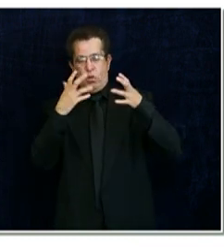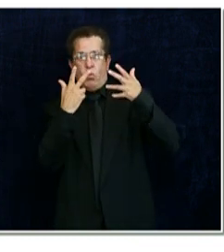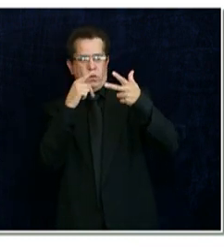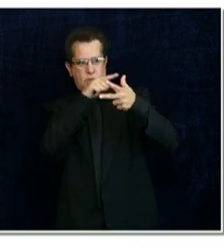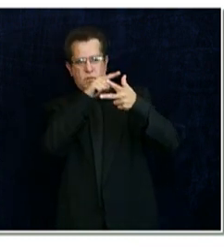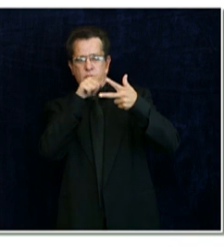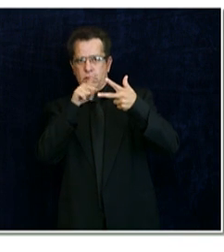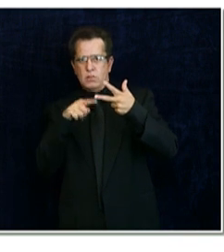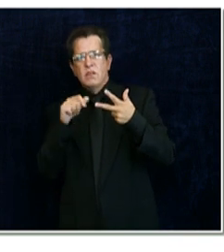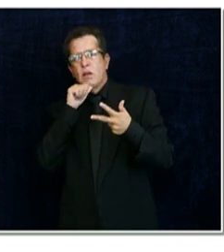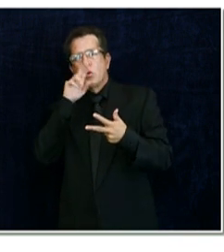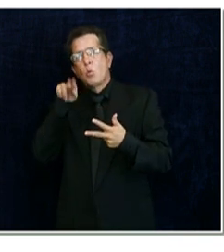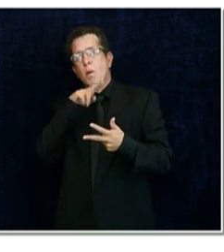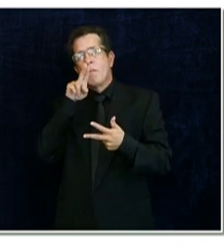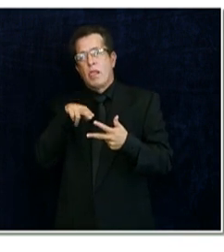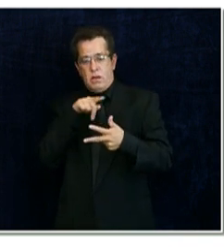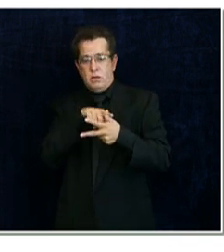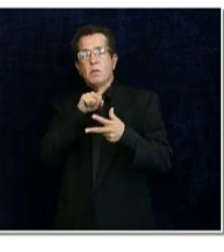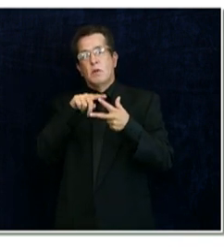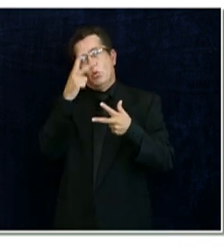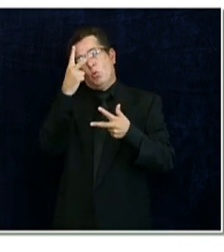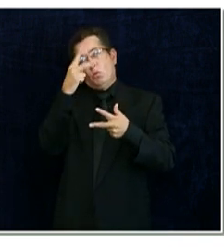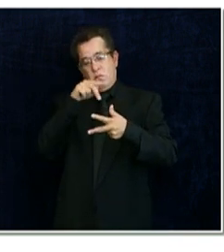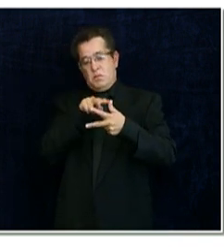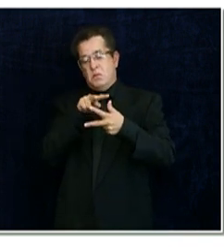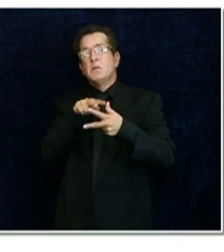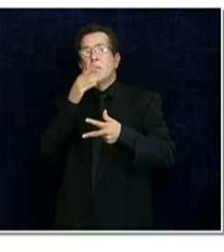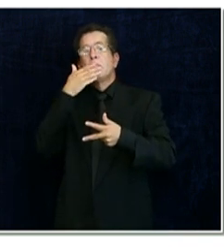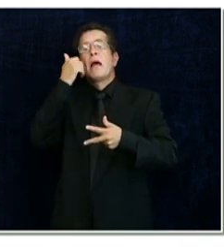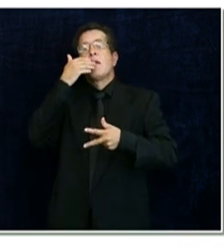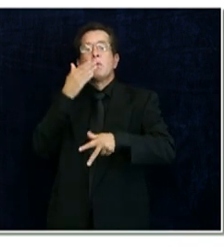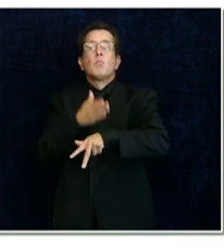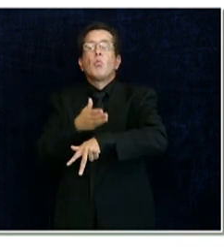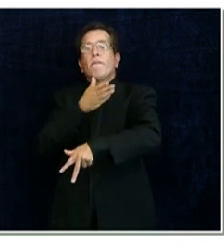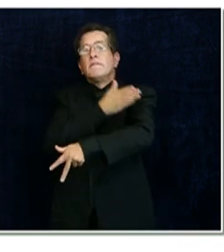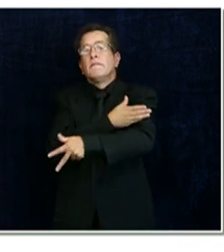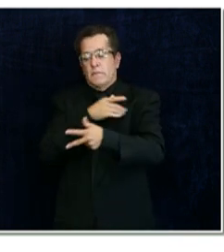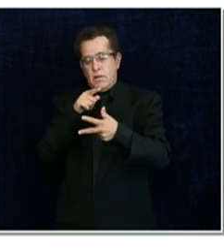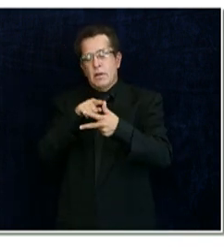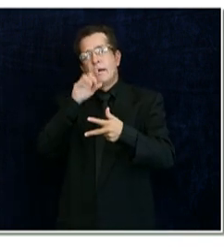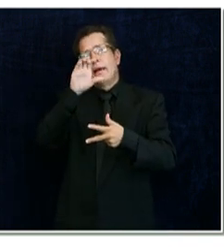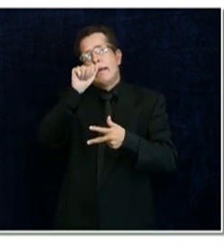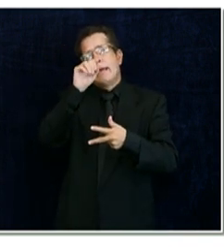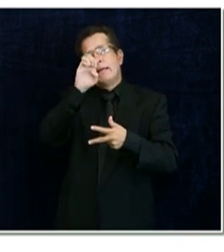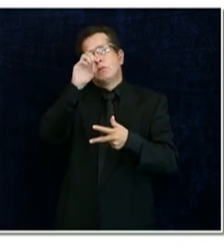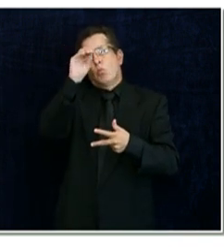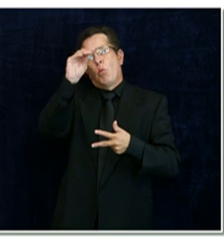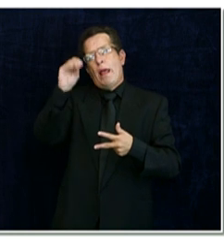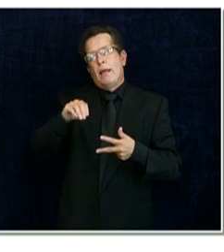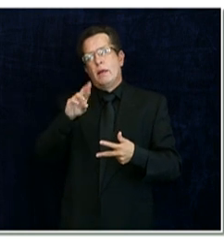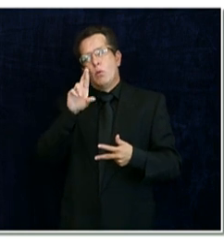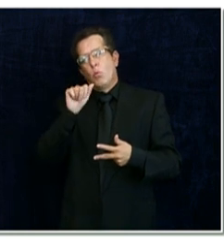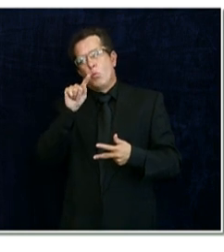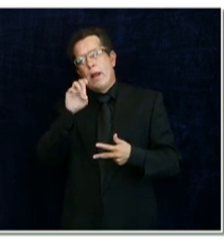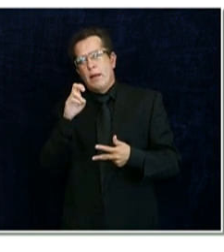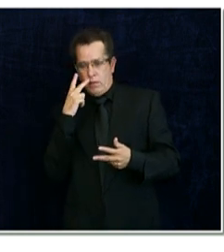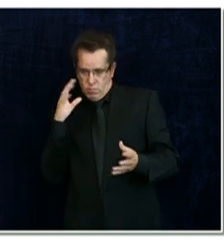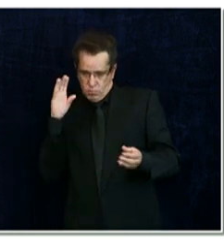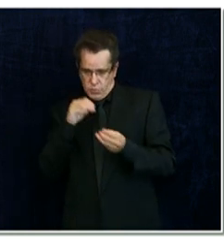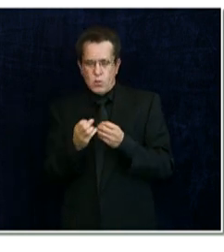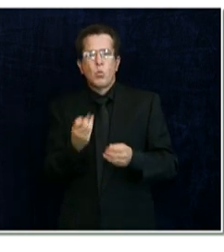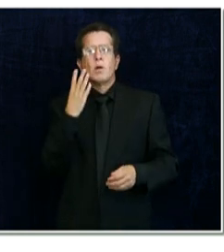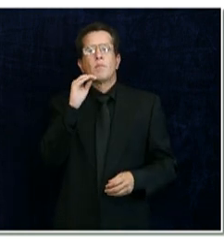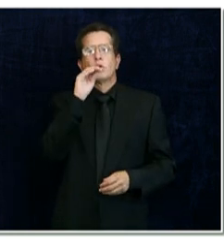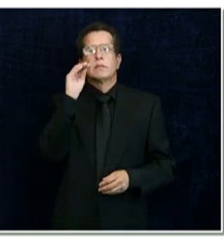abnormal. However, 2 of them are heading in the right direction. So we have case rate, and it